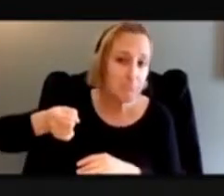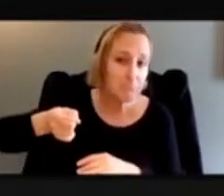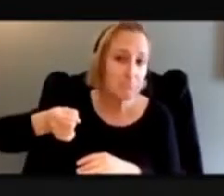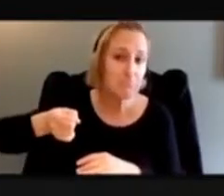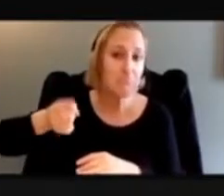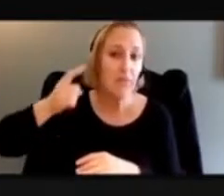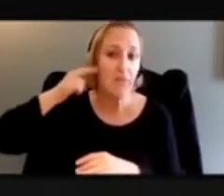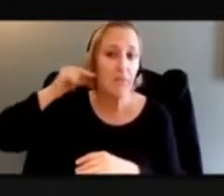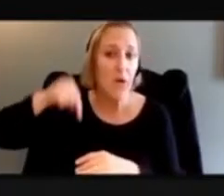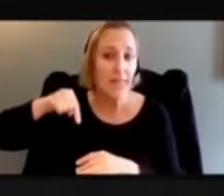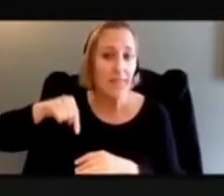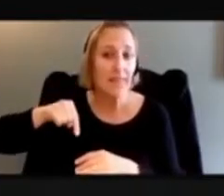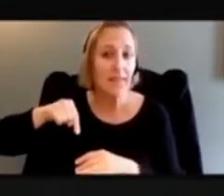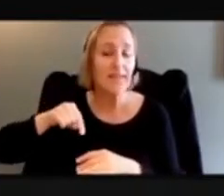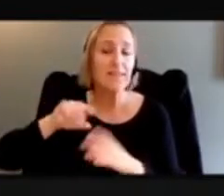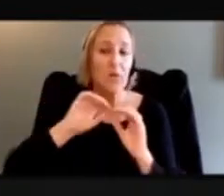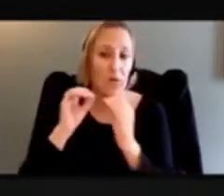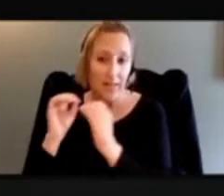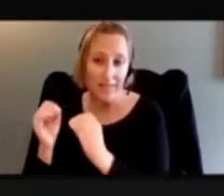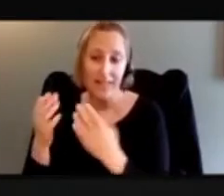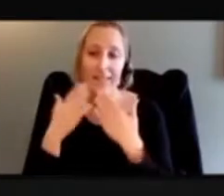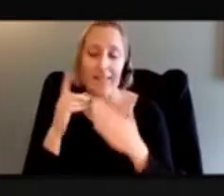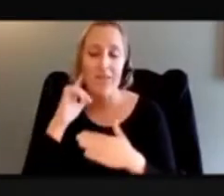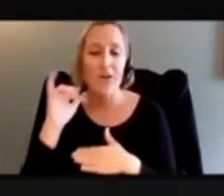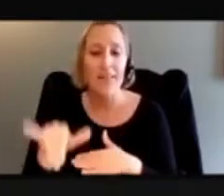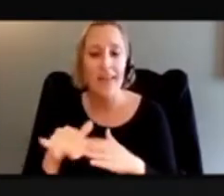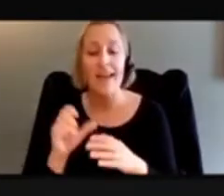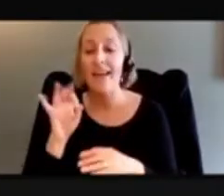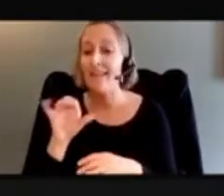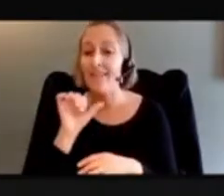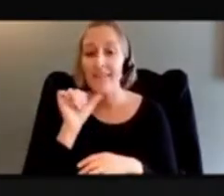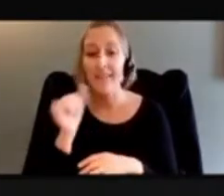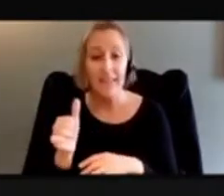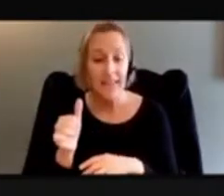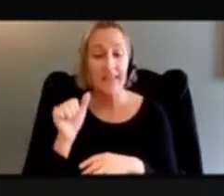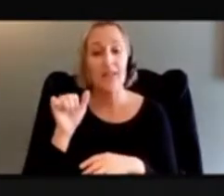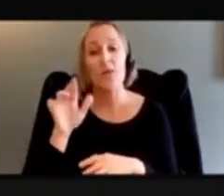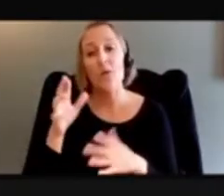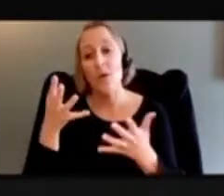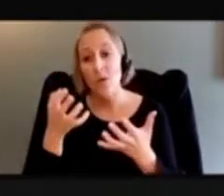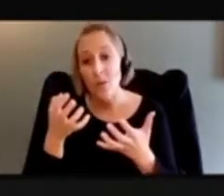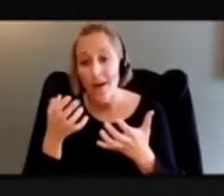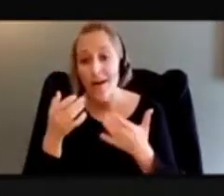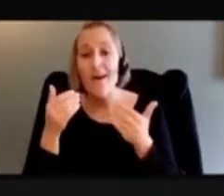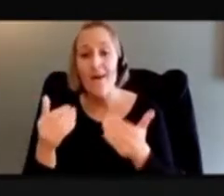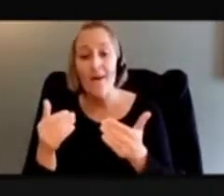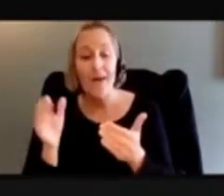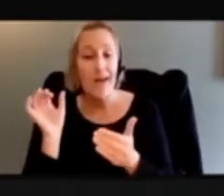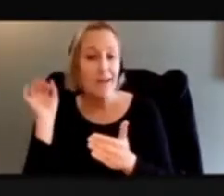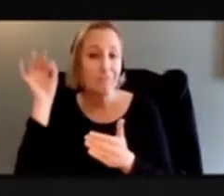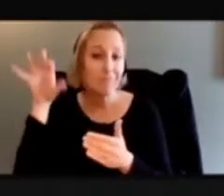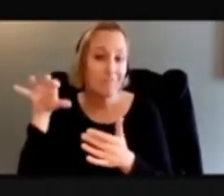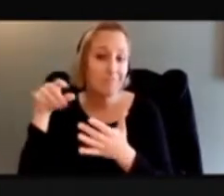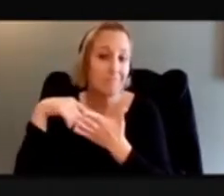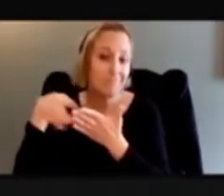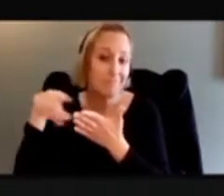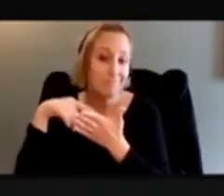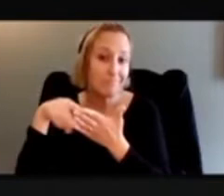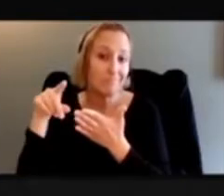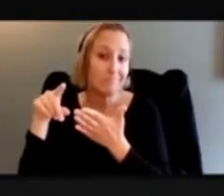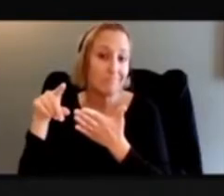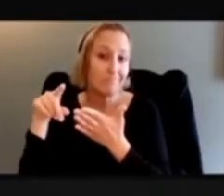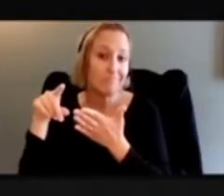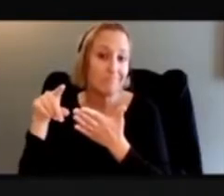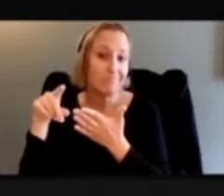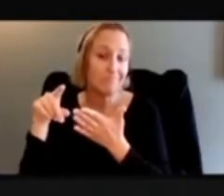those charitable organizations, thank you for that. If you did not, or if you want to throw a few extra bucks towards some of these organizations, these are great organizations that